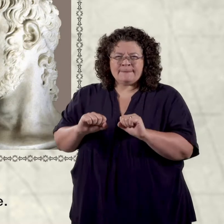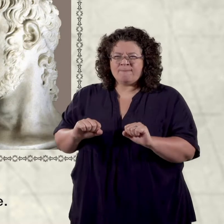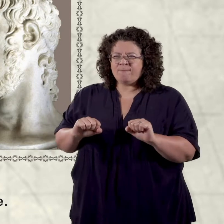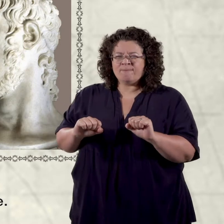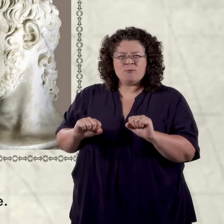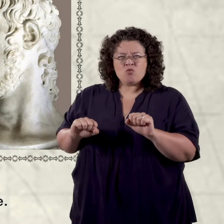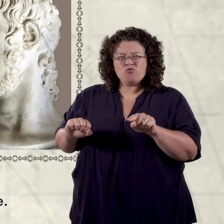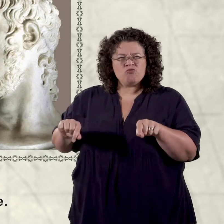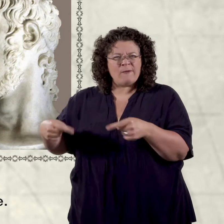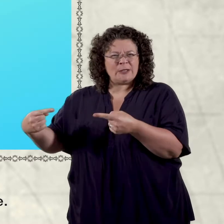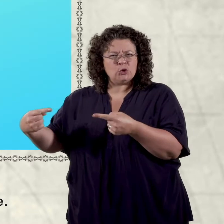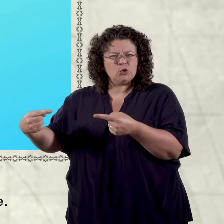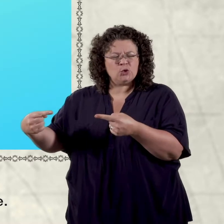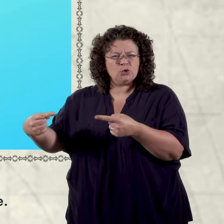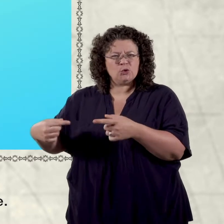revenge.